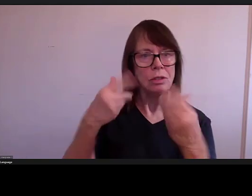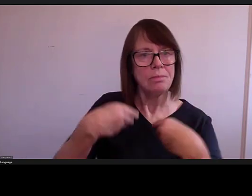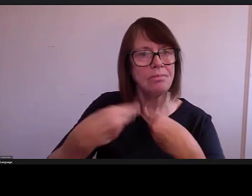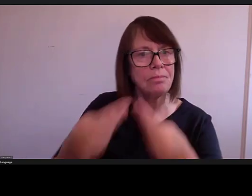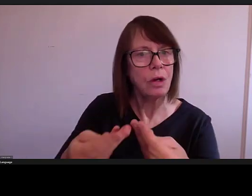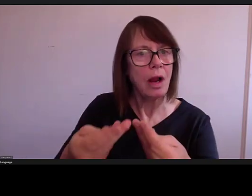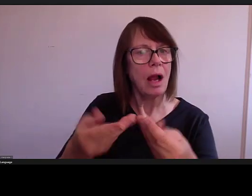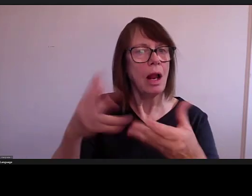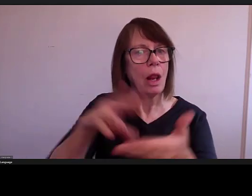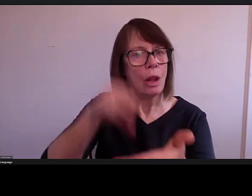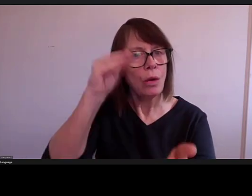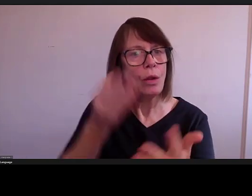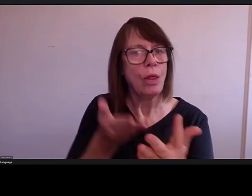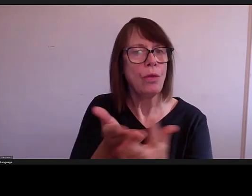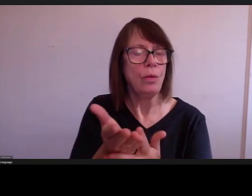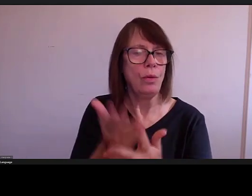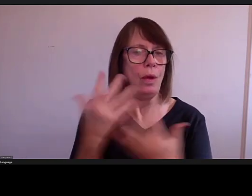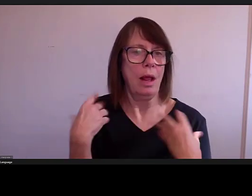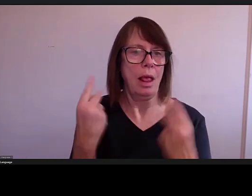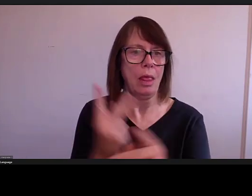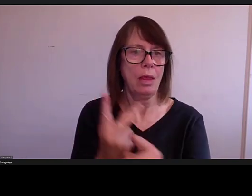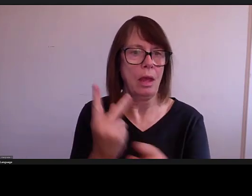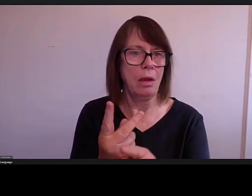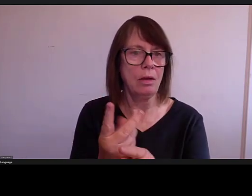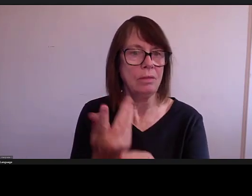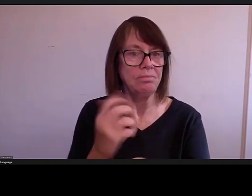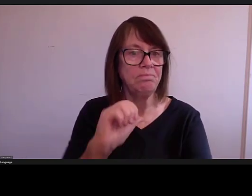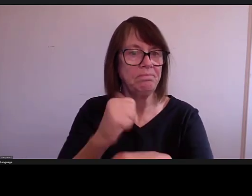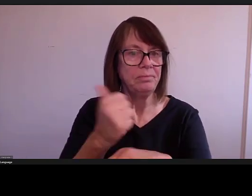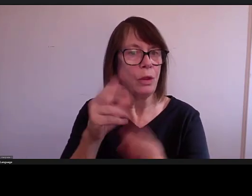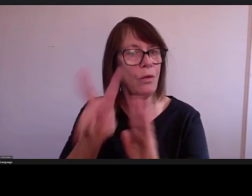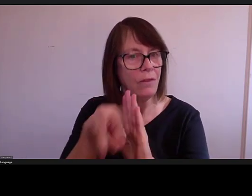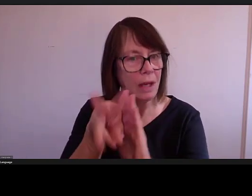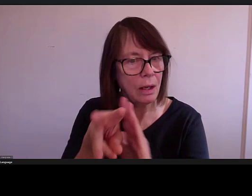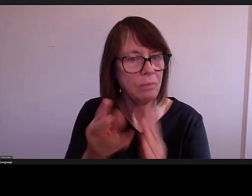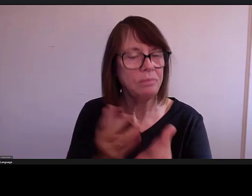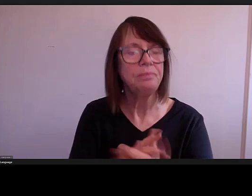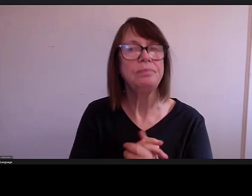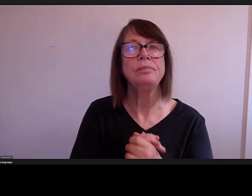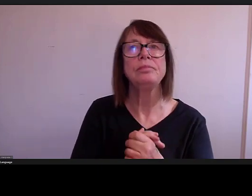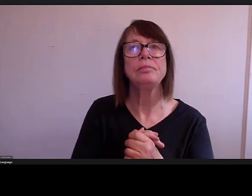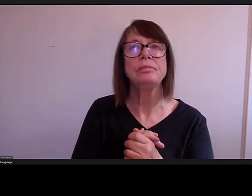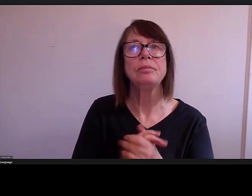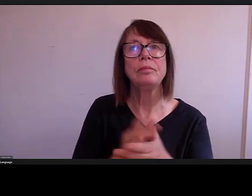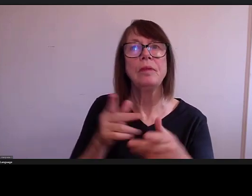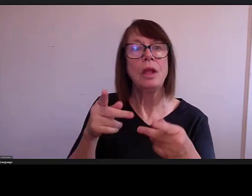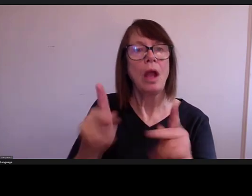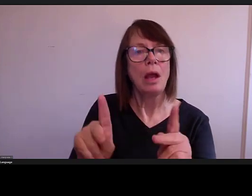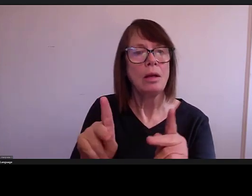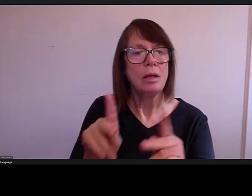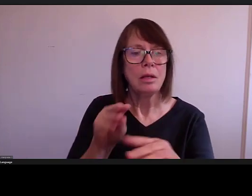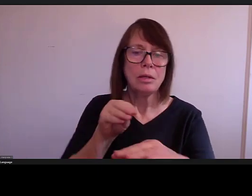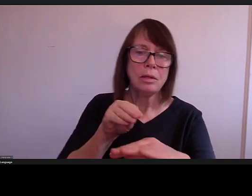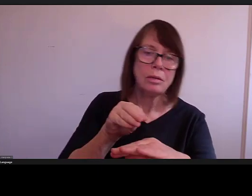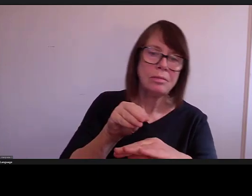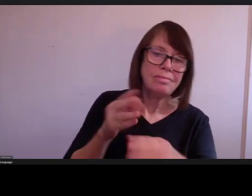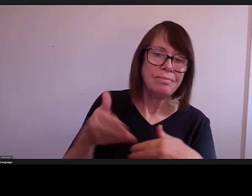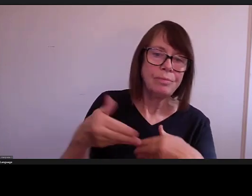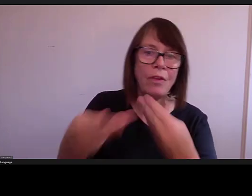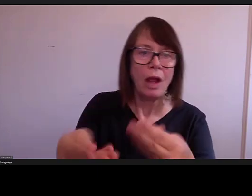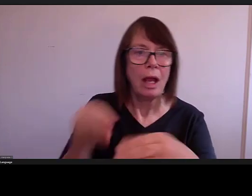And so I'm really honored and pleased to say that the opportunity to provide counseling for those who may